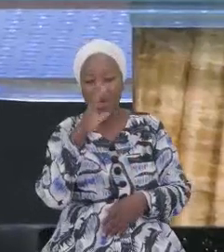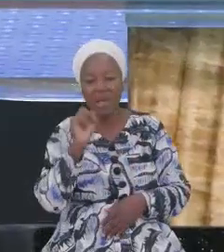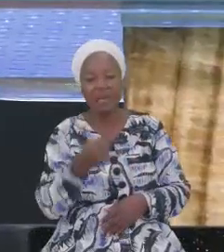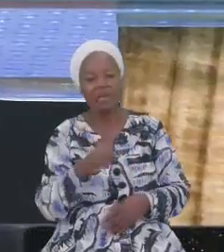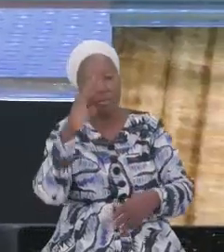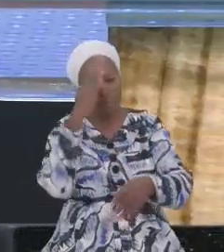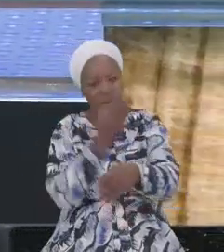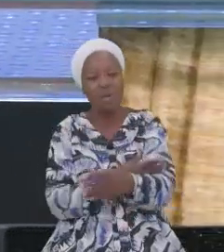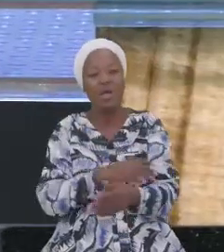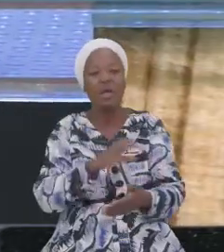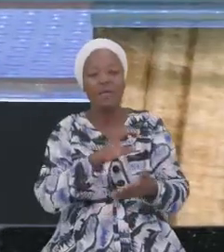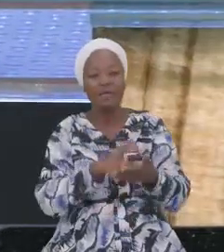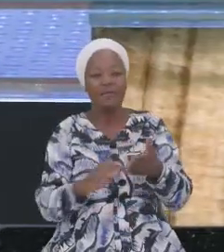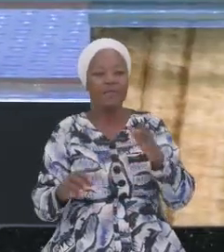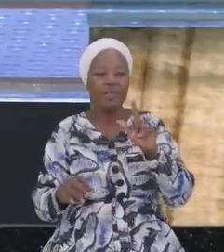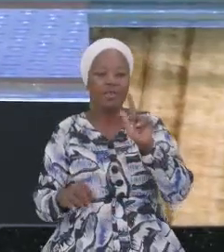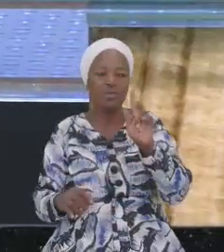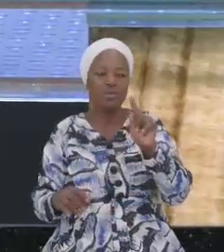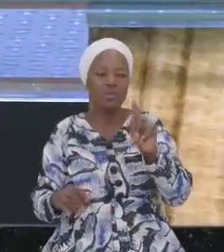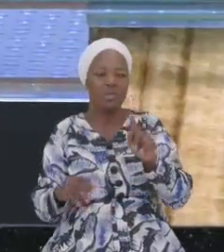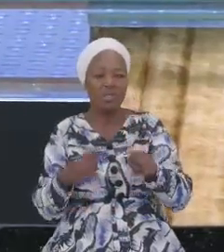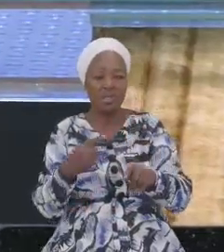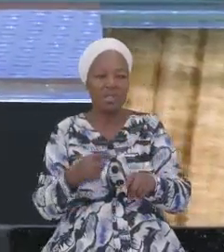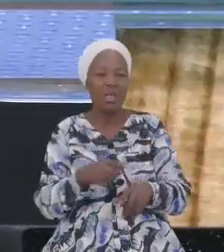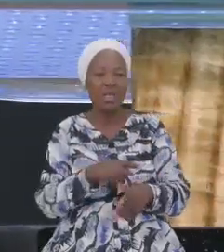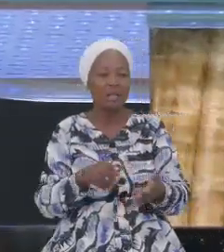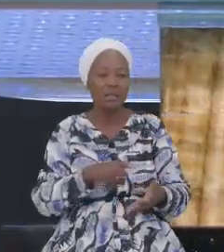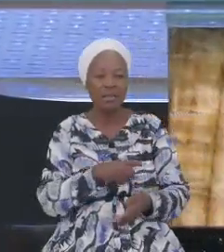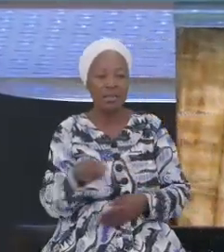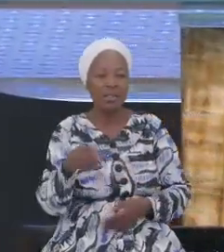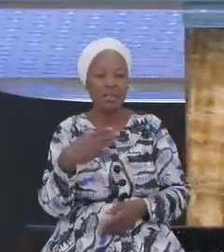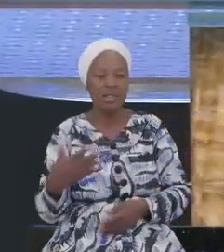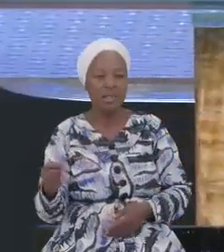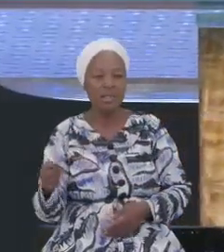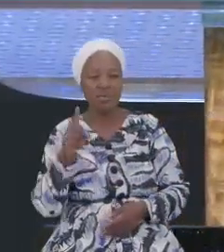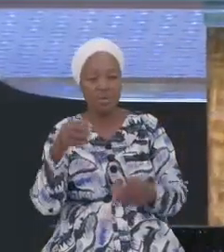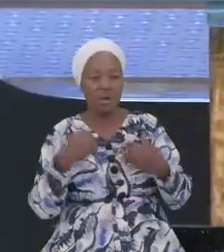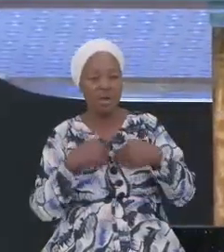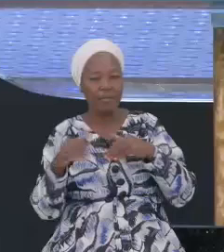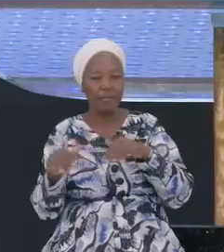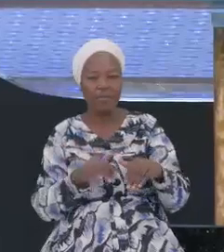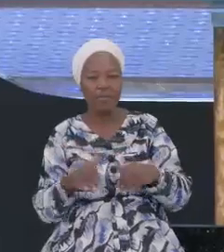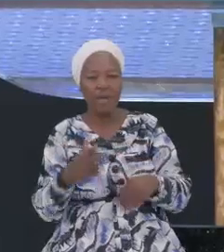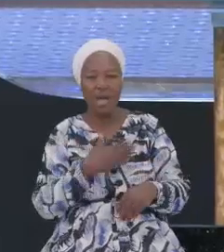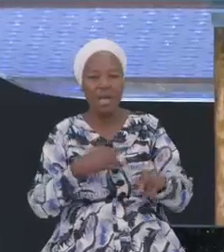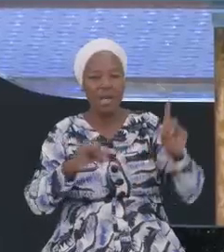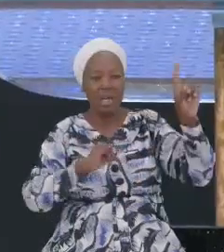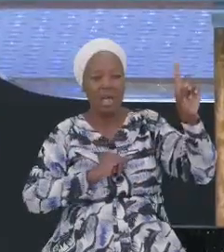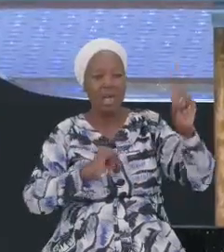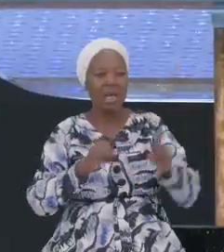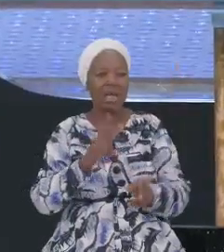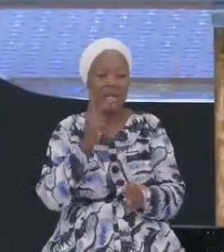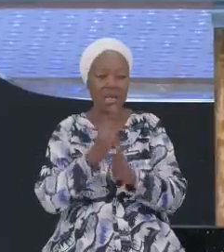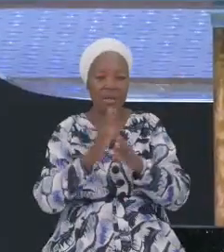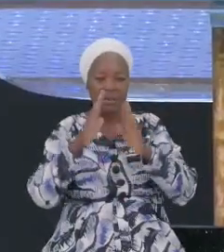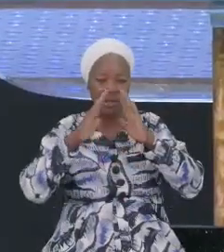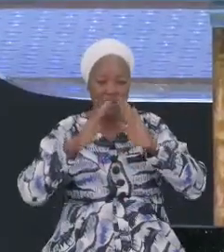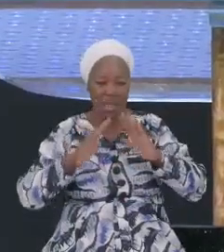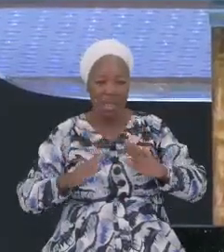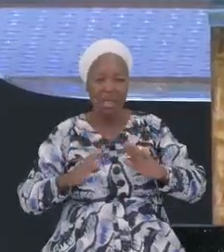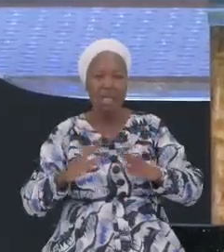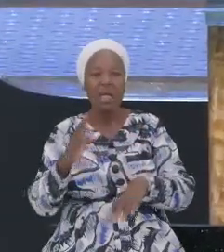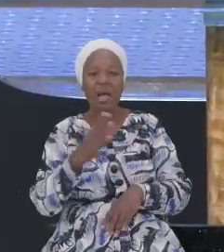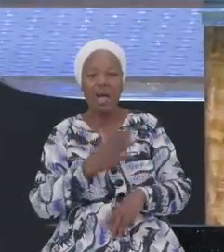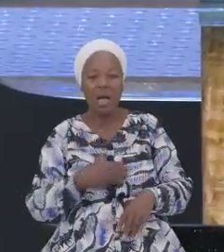In verse 21, it says, these things thou hast done, and I kept silence.